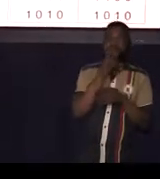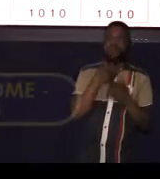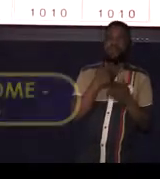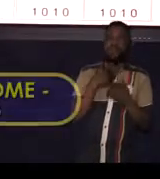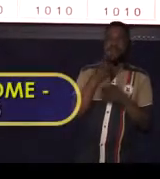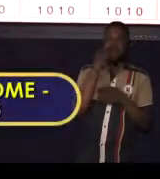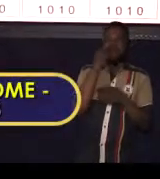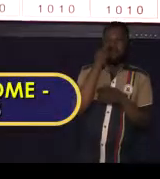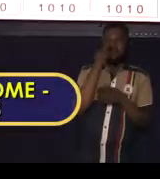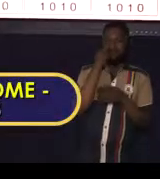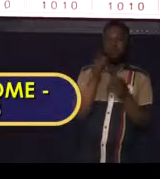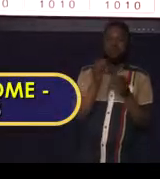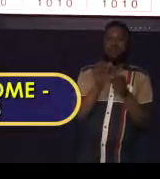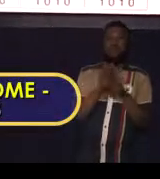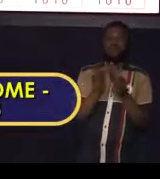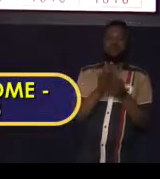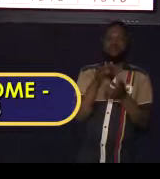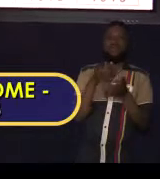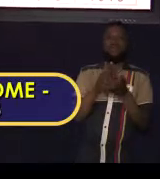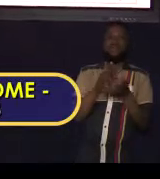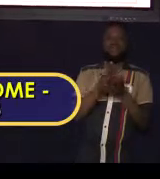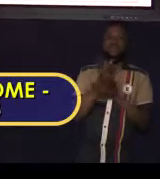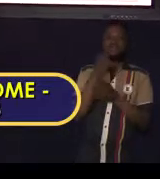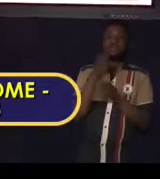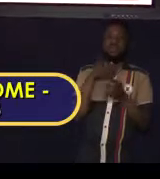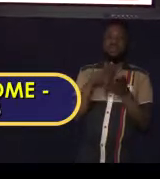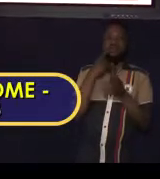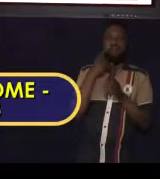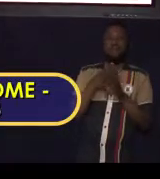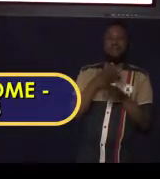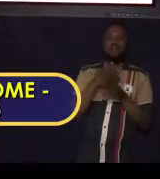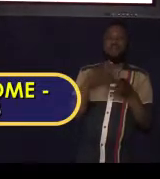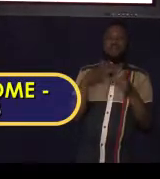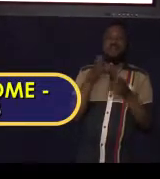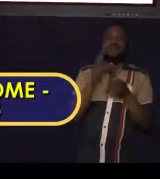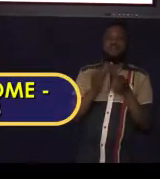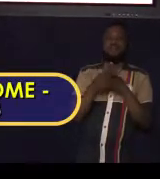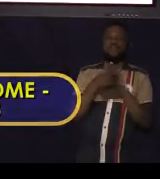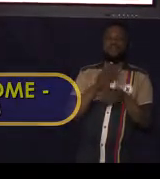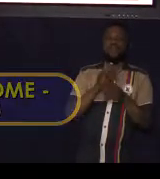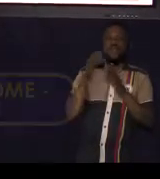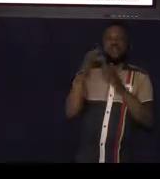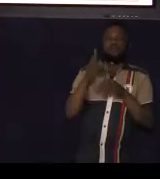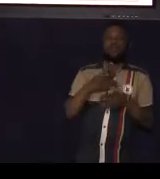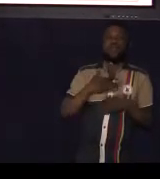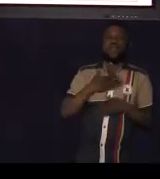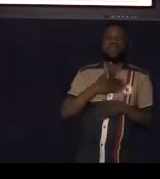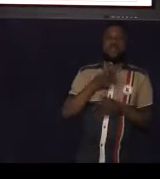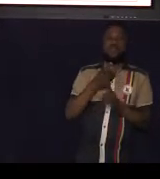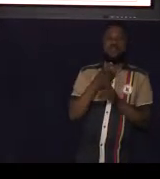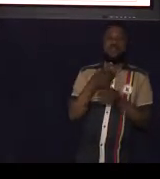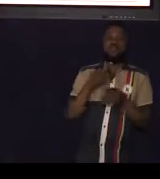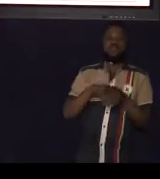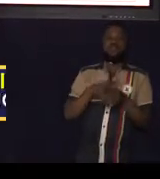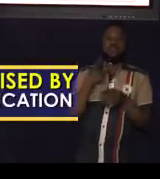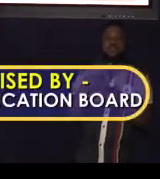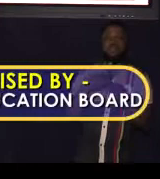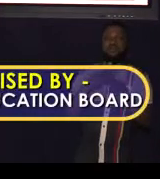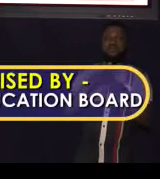Whichever one it is, I'm sure that you had fun working with this. That's it for the mathematics class for today. I hope that you enjoyed